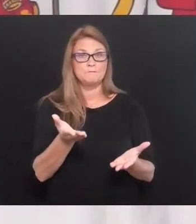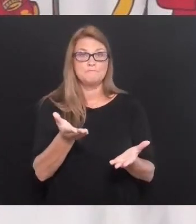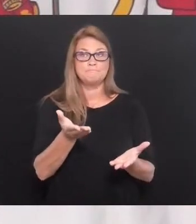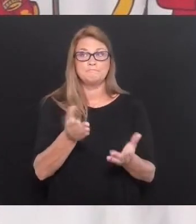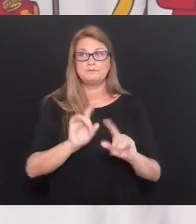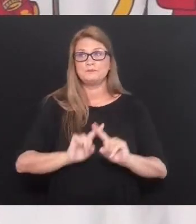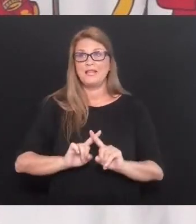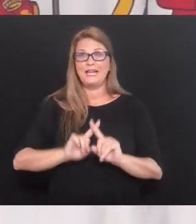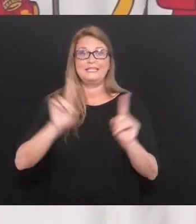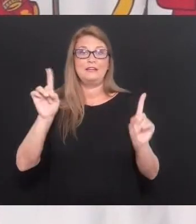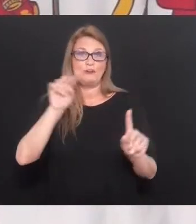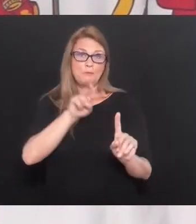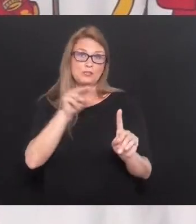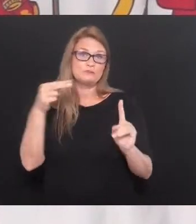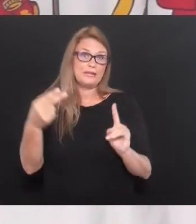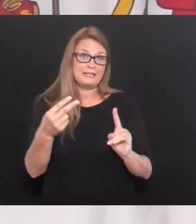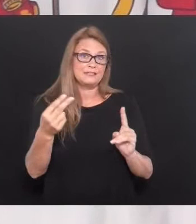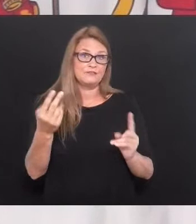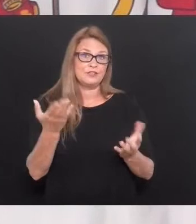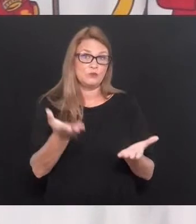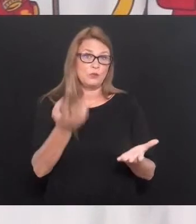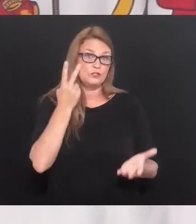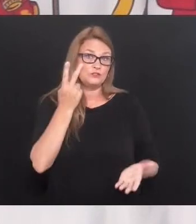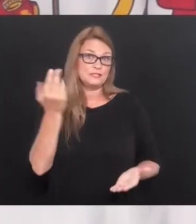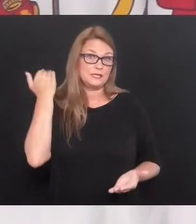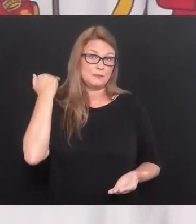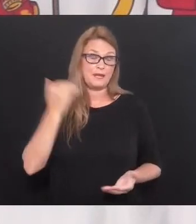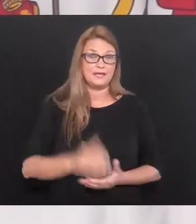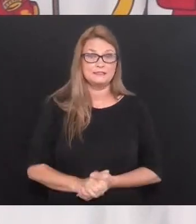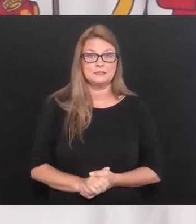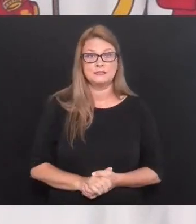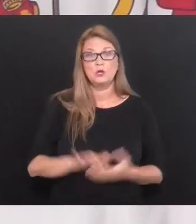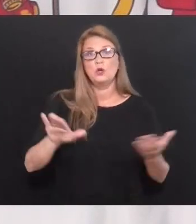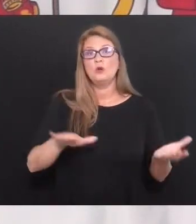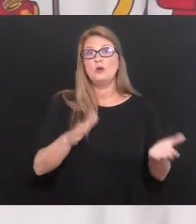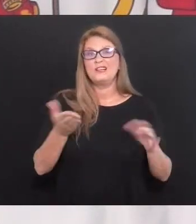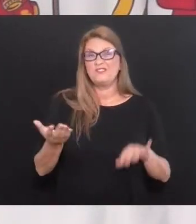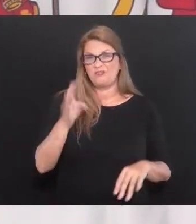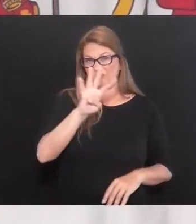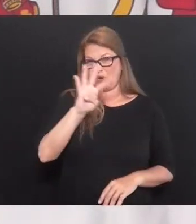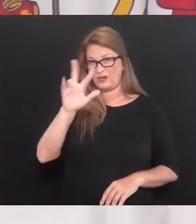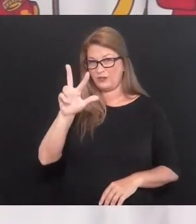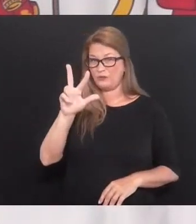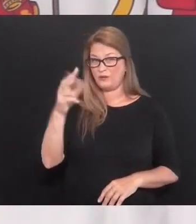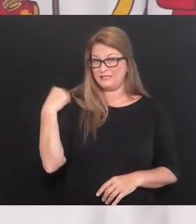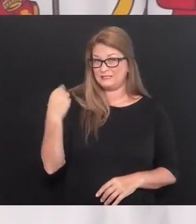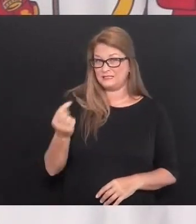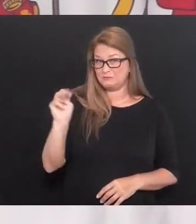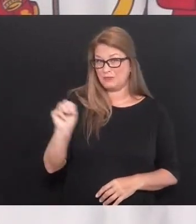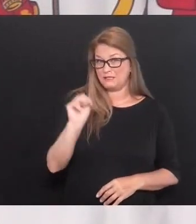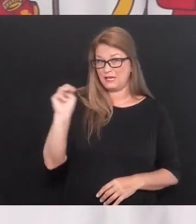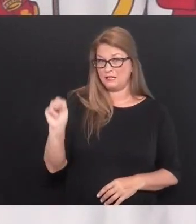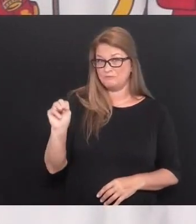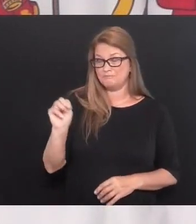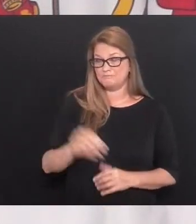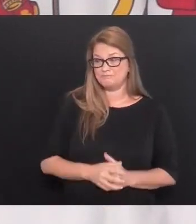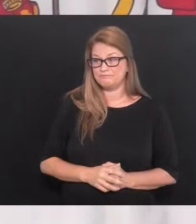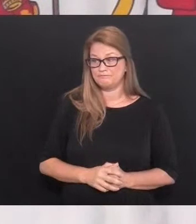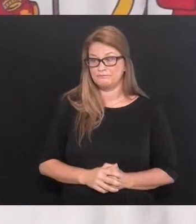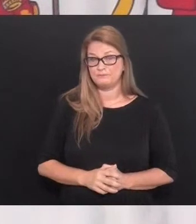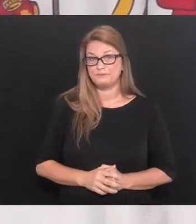little different than maybe what you've been thinking. We've lost 43 more people since Monday.